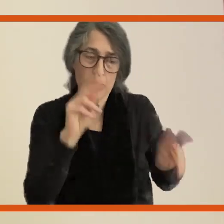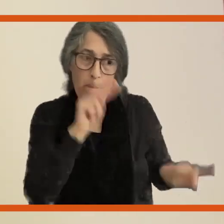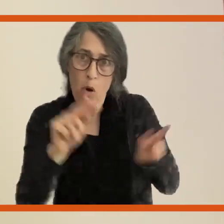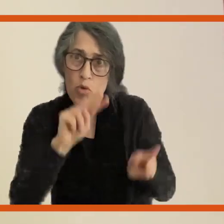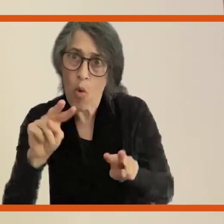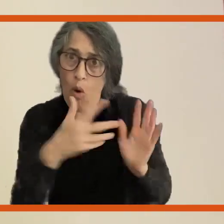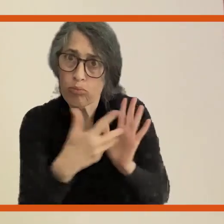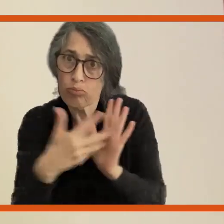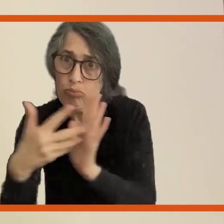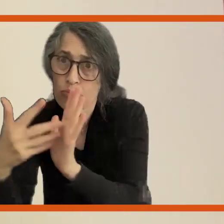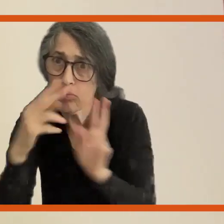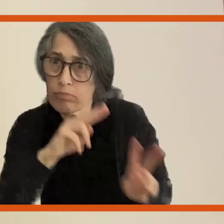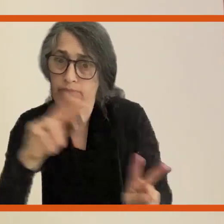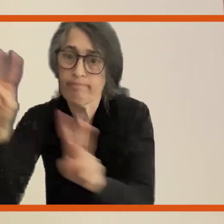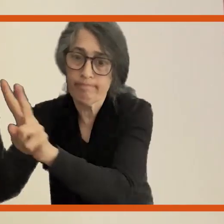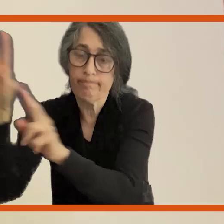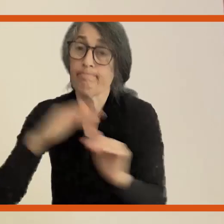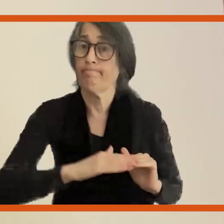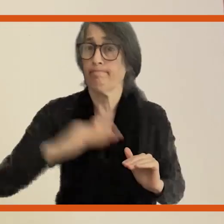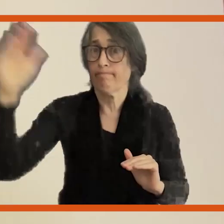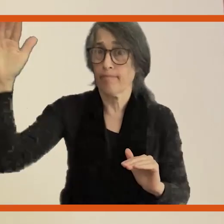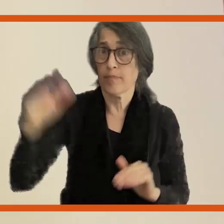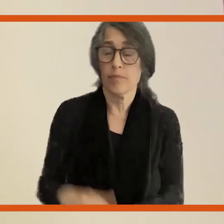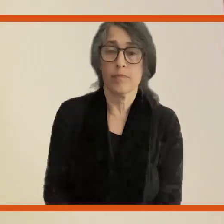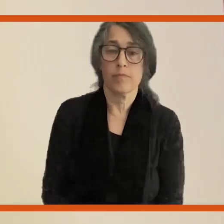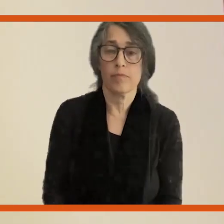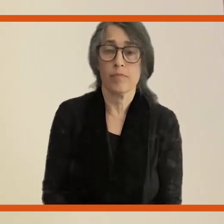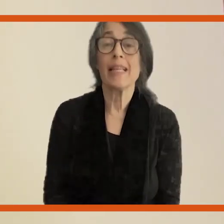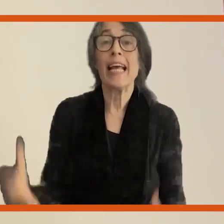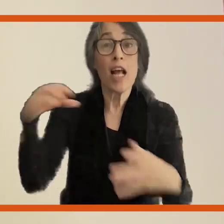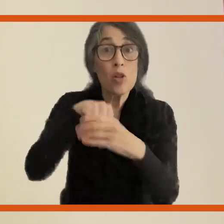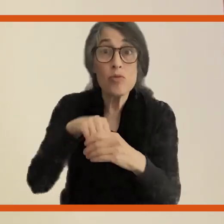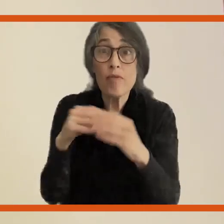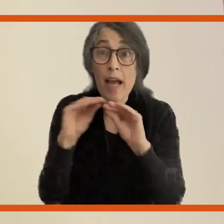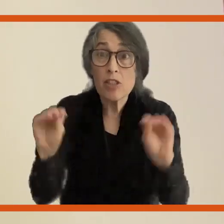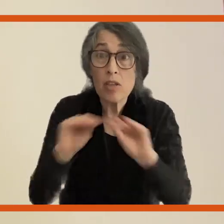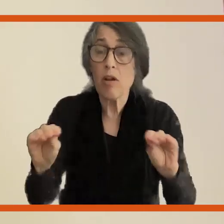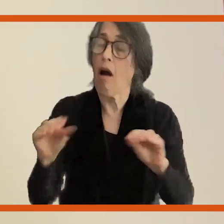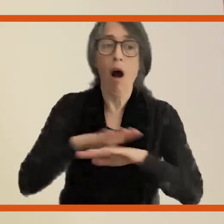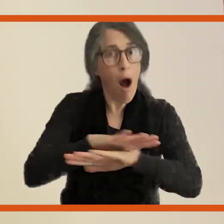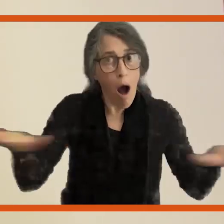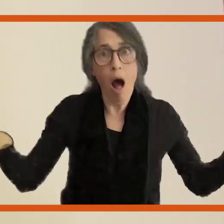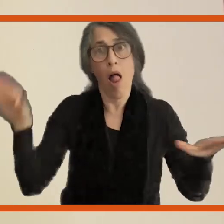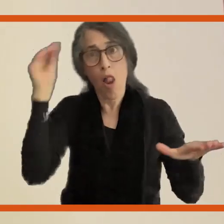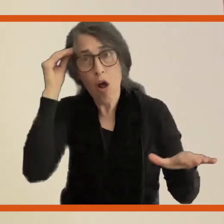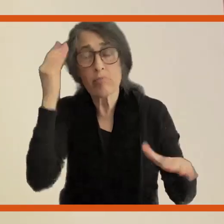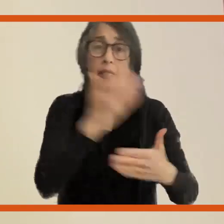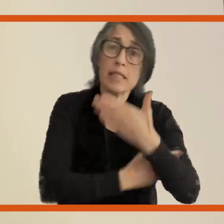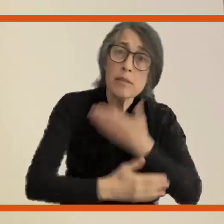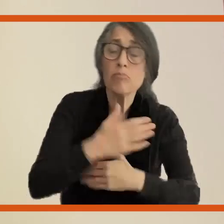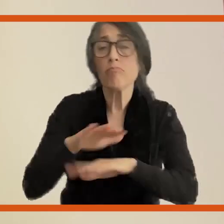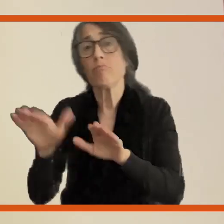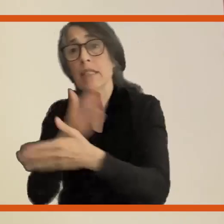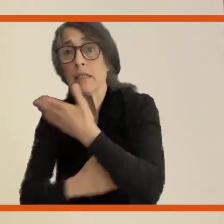inclusive education is required. In an inclusive education system, all learners with and without